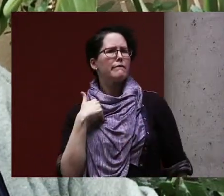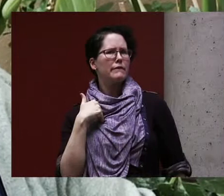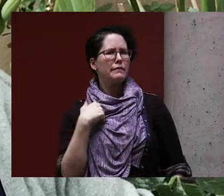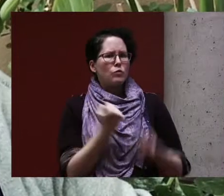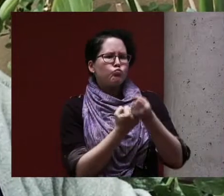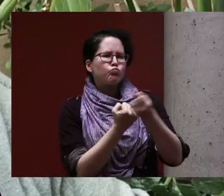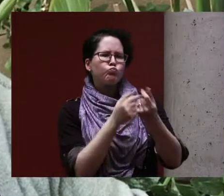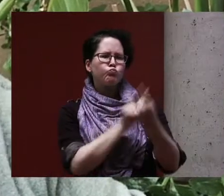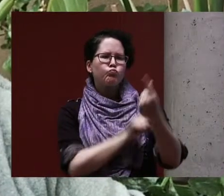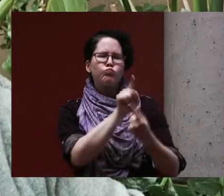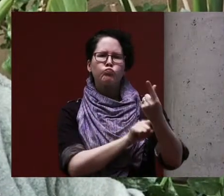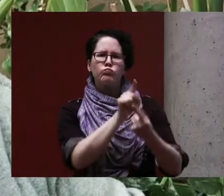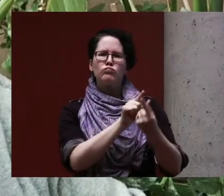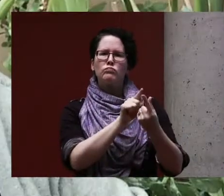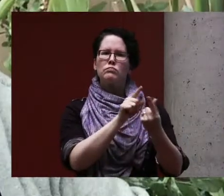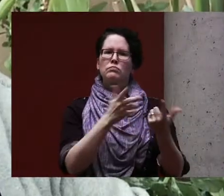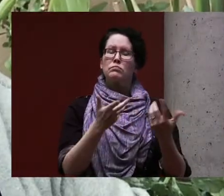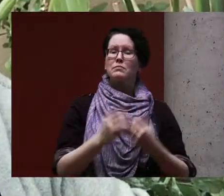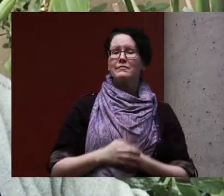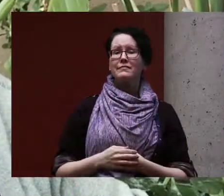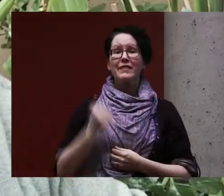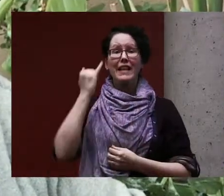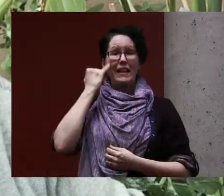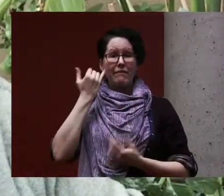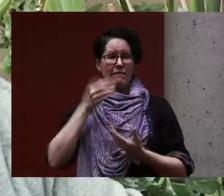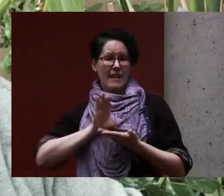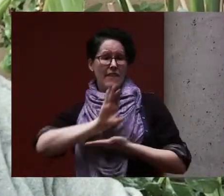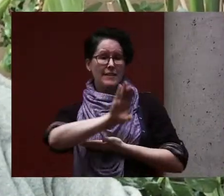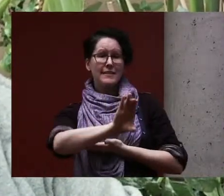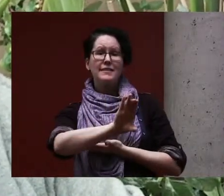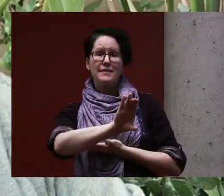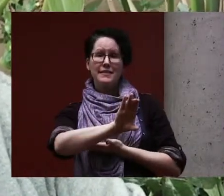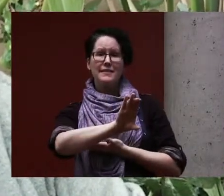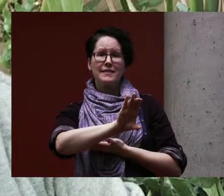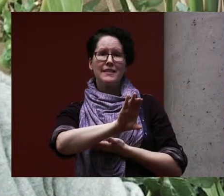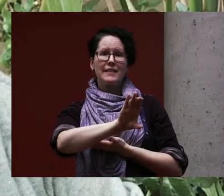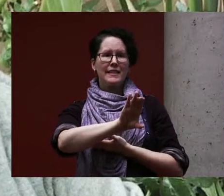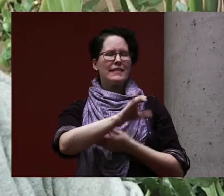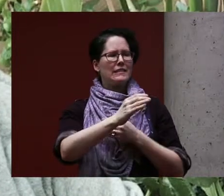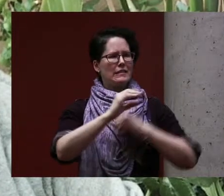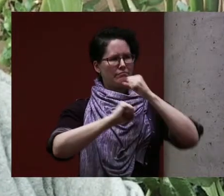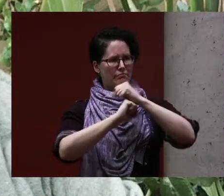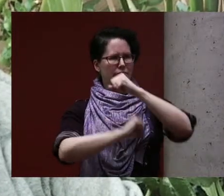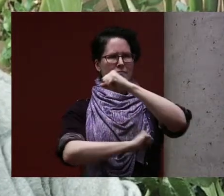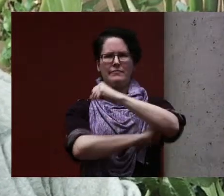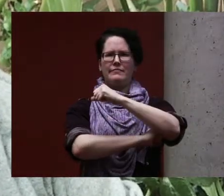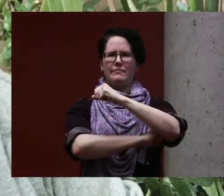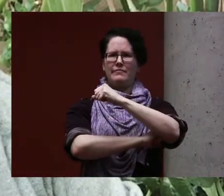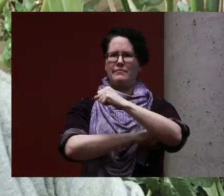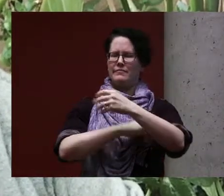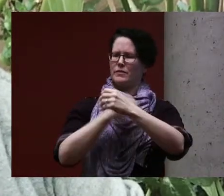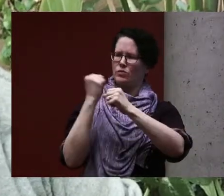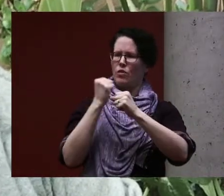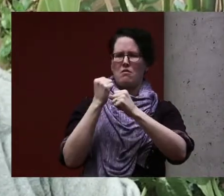the people they support, well, that kind of investment is one of the important pillars of